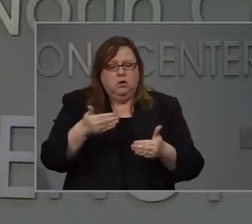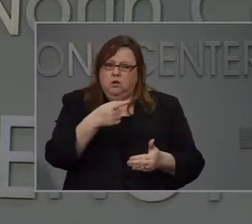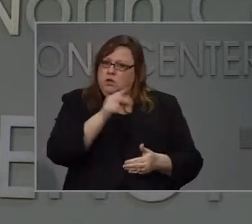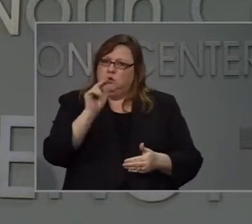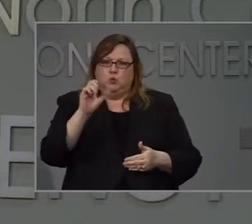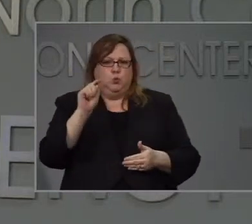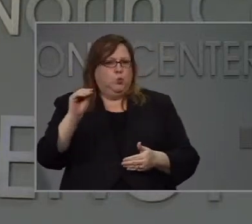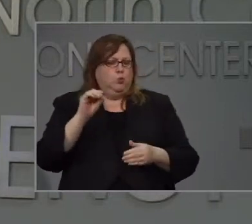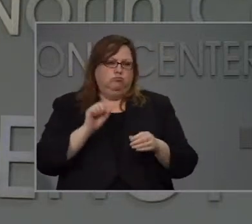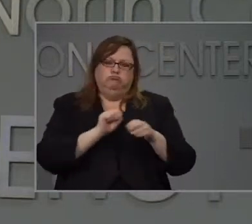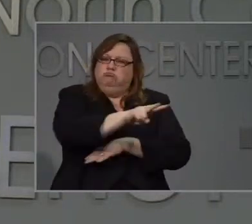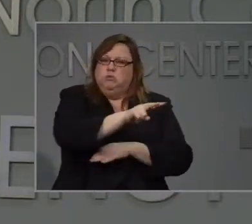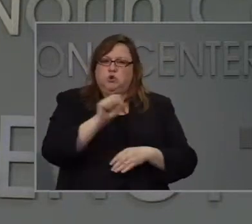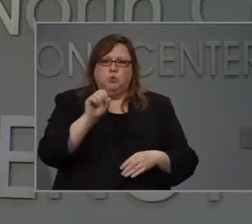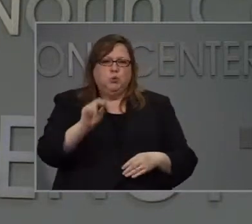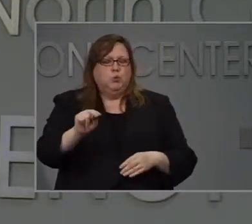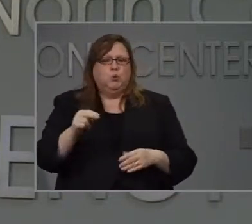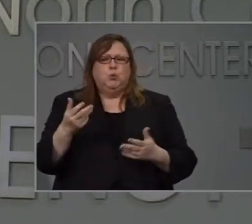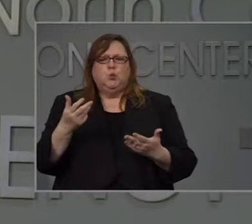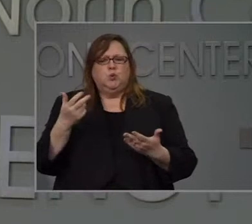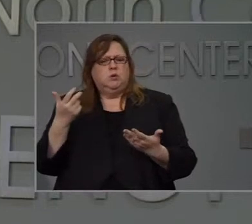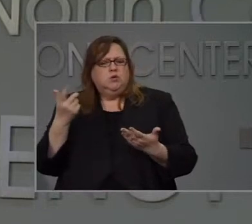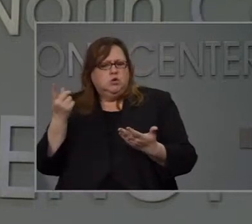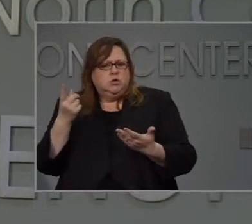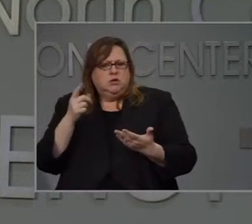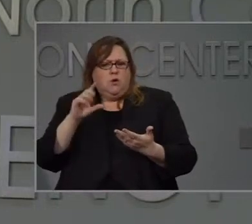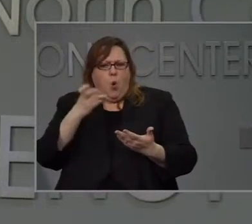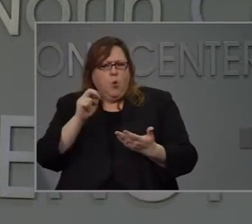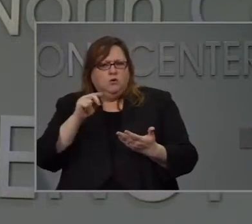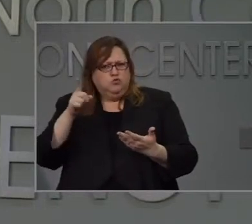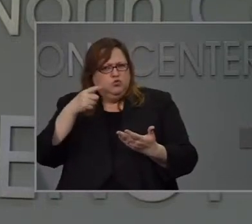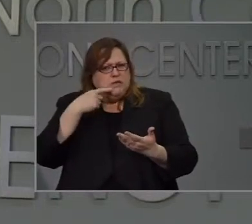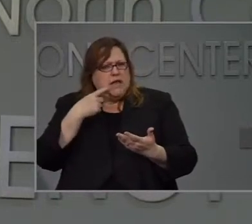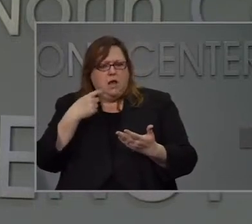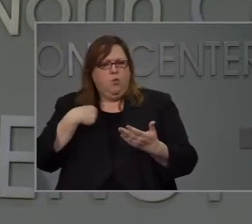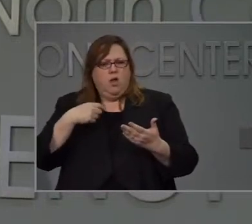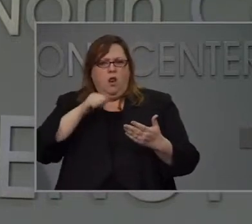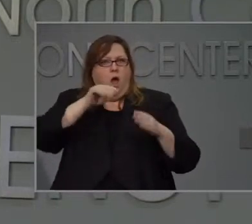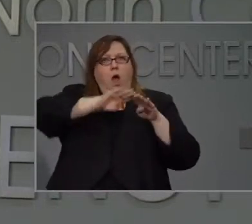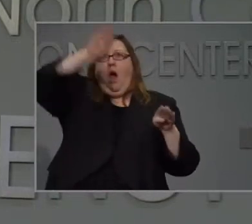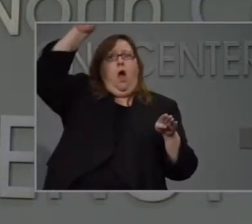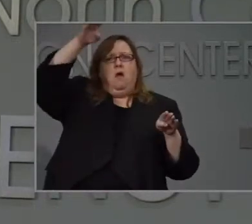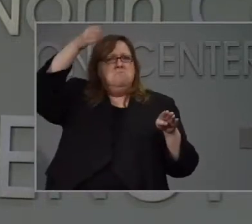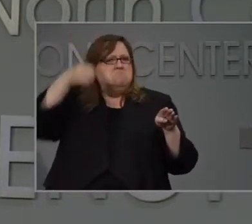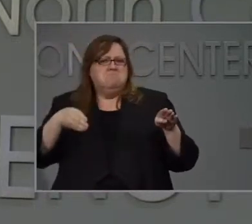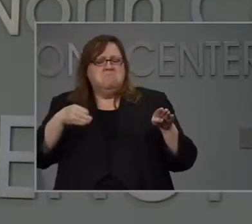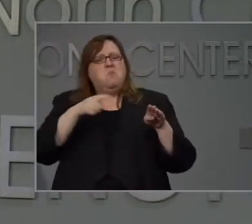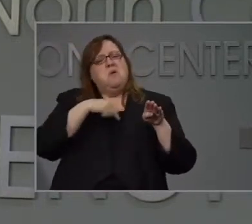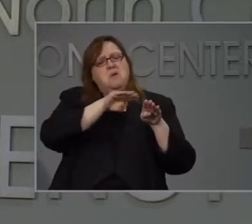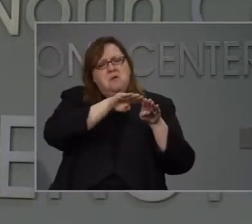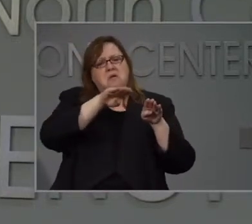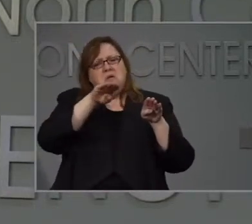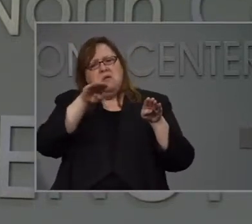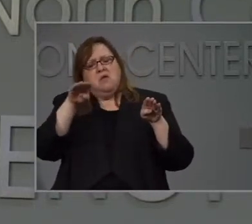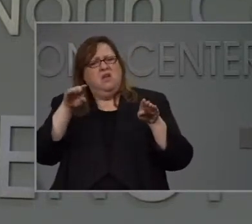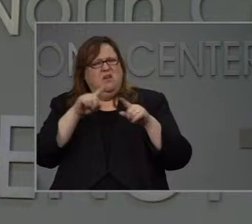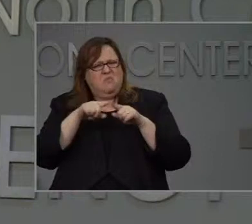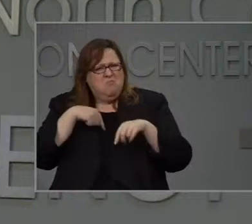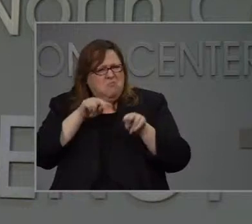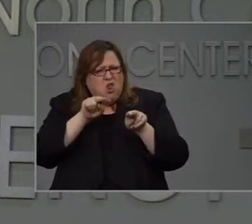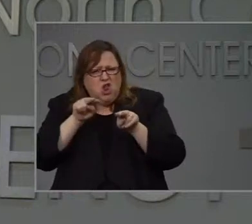we have not gotten to the other side of the infection curve yet because we did not have the high peak, but the numbers don't seem to be